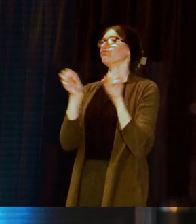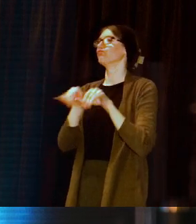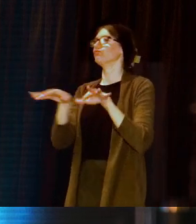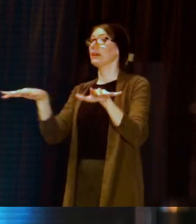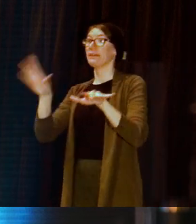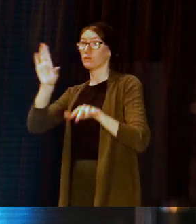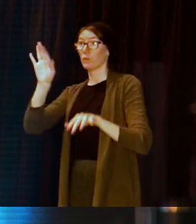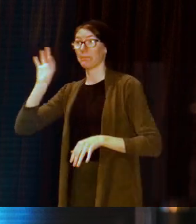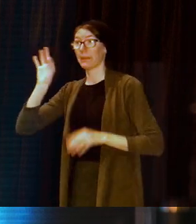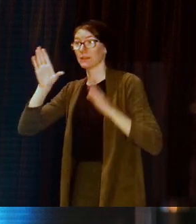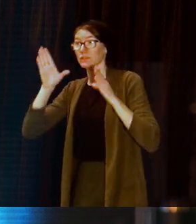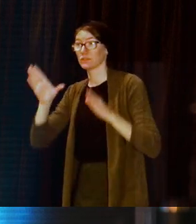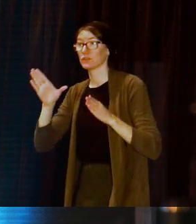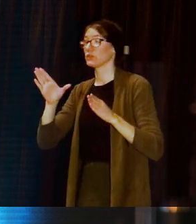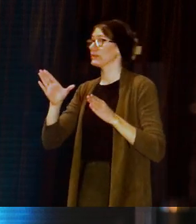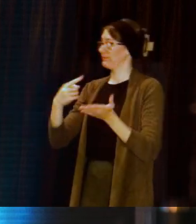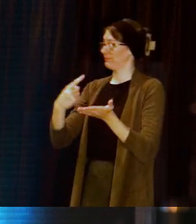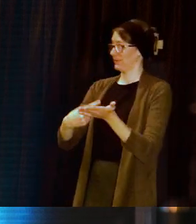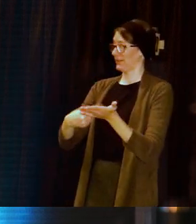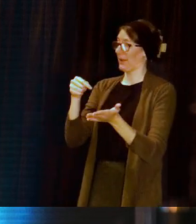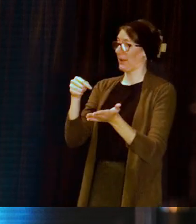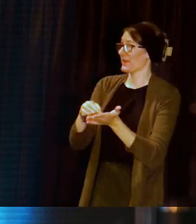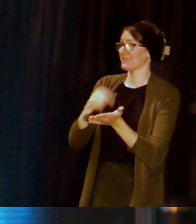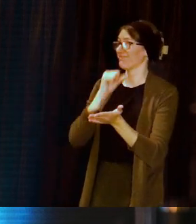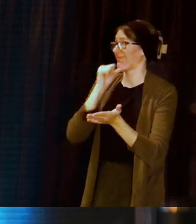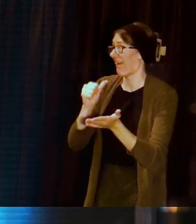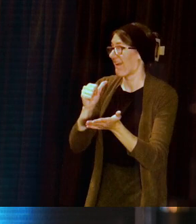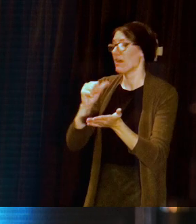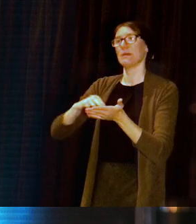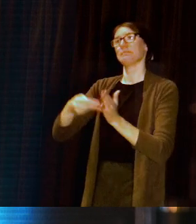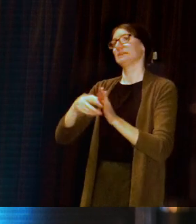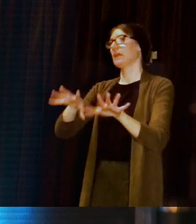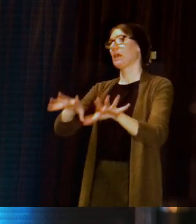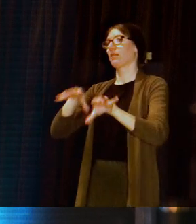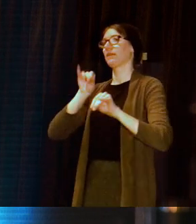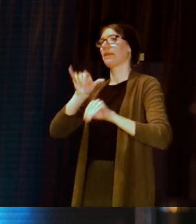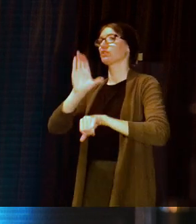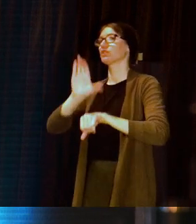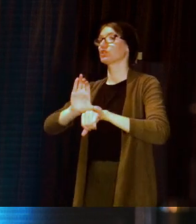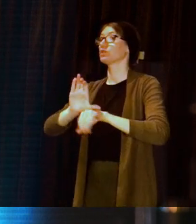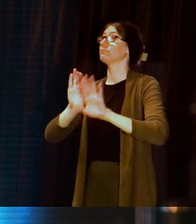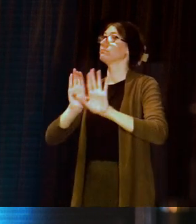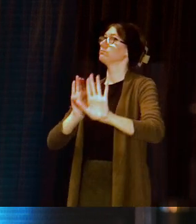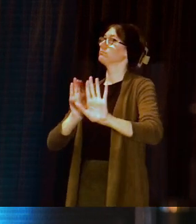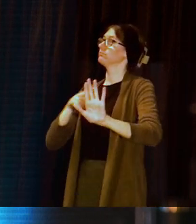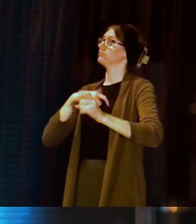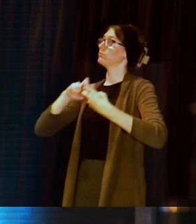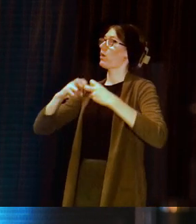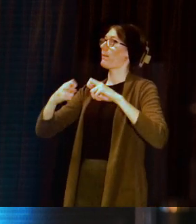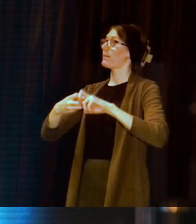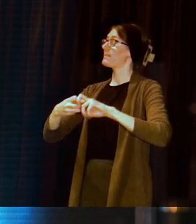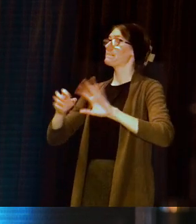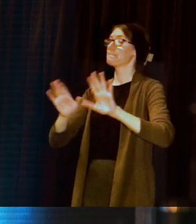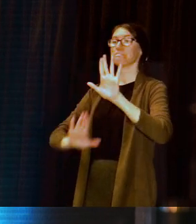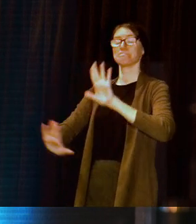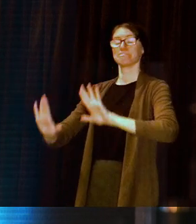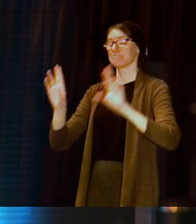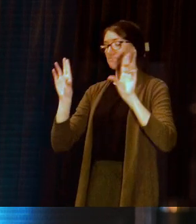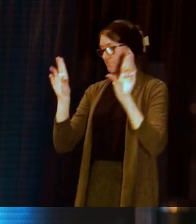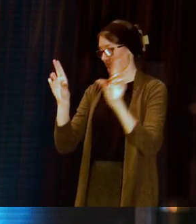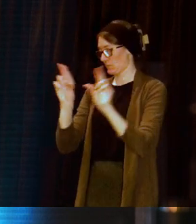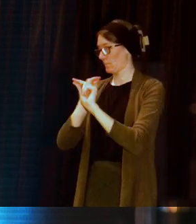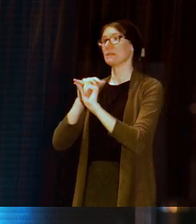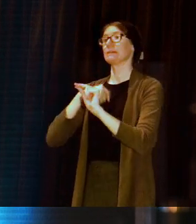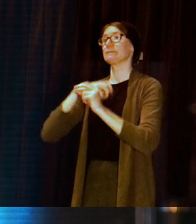your pastor isn't speaking about this Sunday, you need to leave that church. I got a problem with that. I got a big problem with